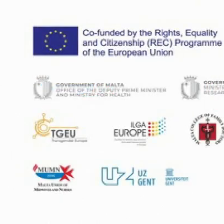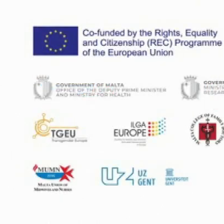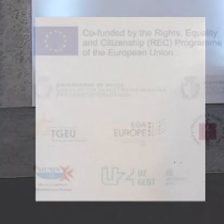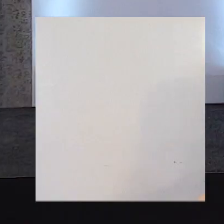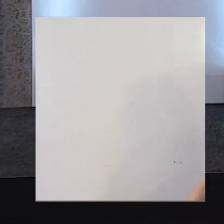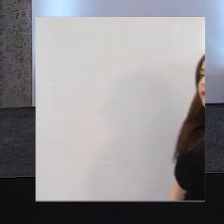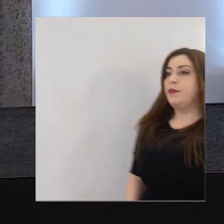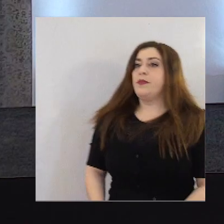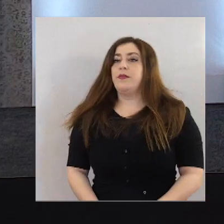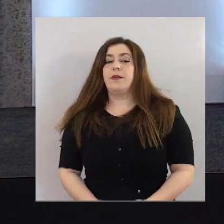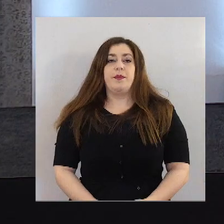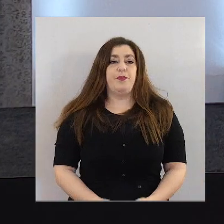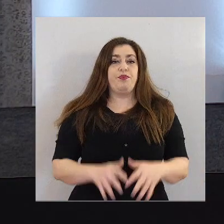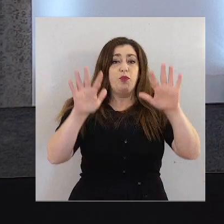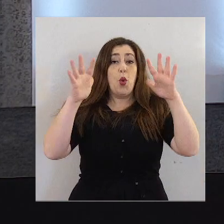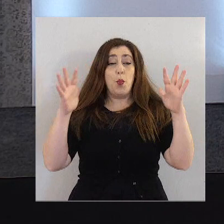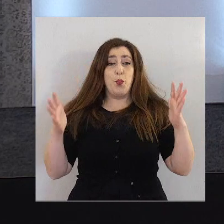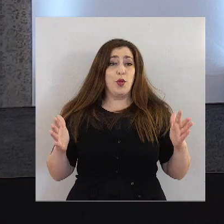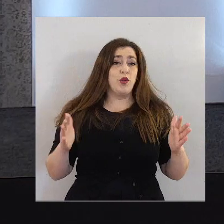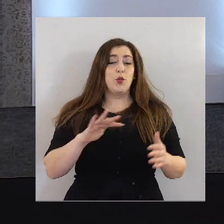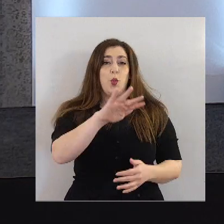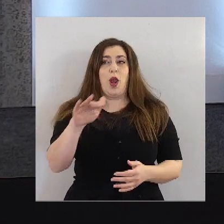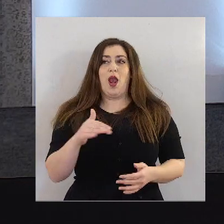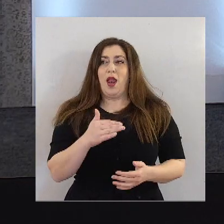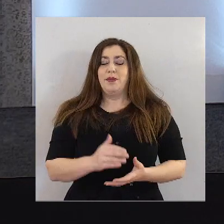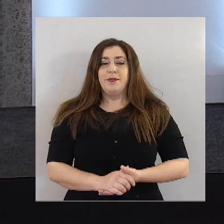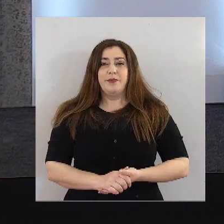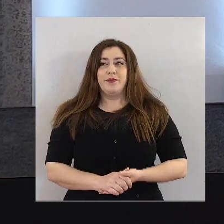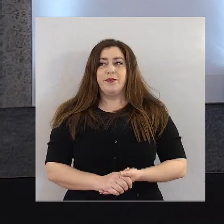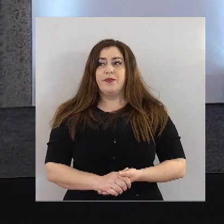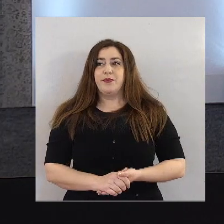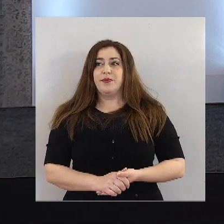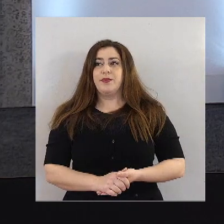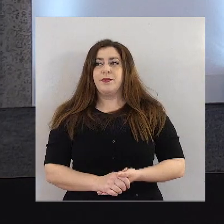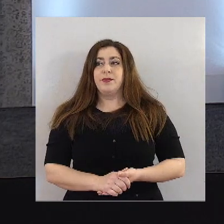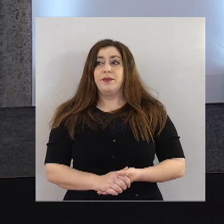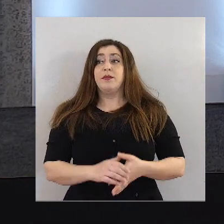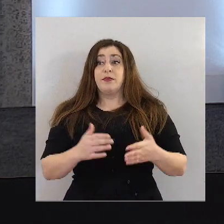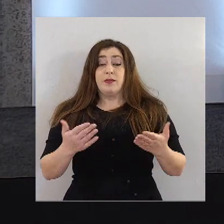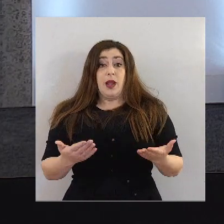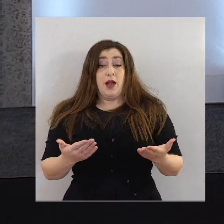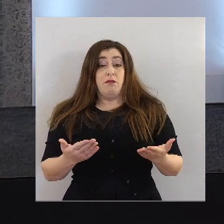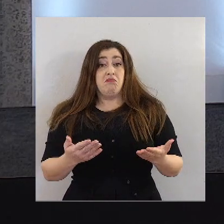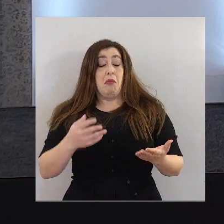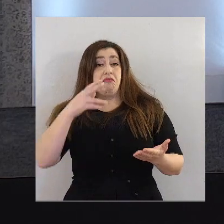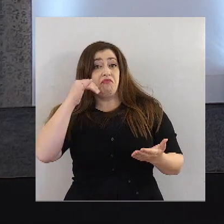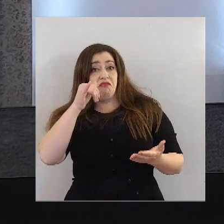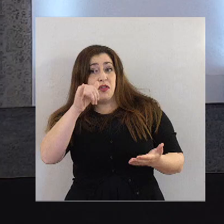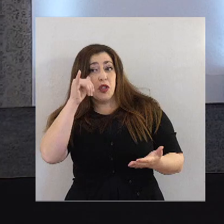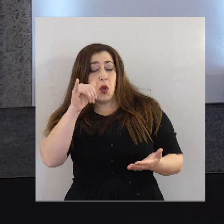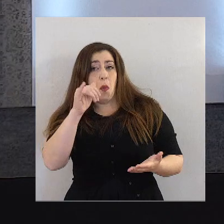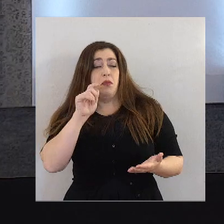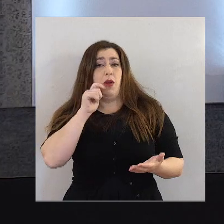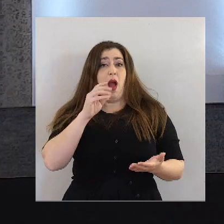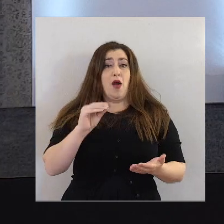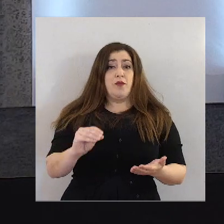So very well done to all involved in producing such captivating audiovisual material. So to take you through by now, you